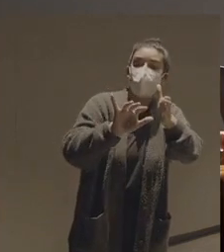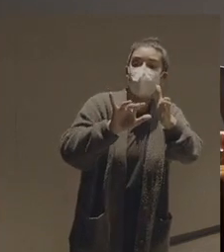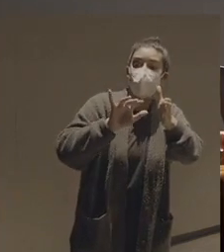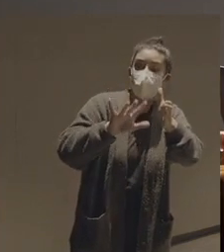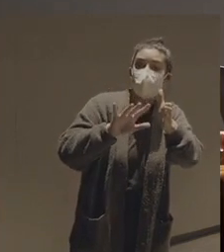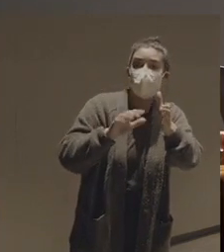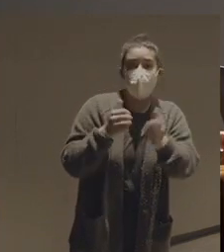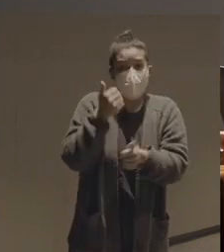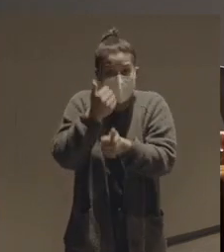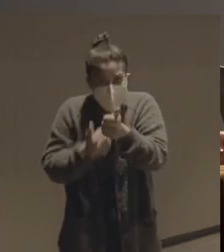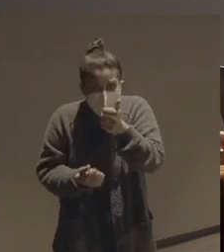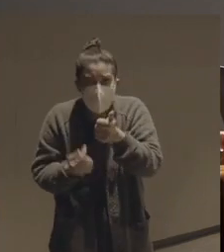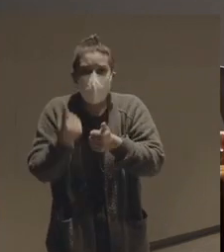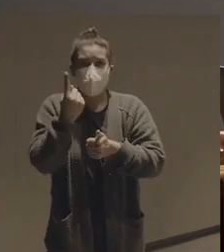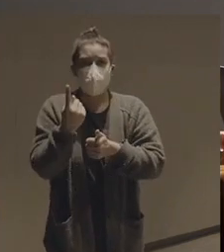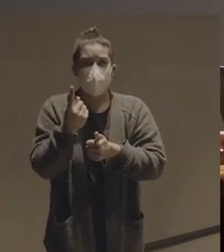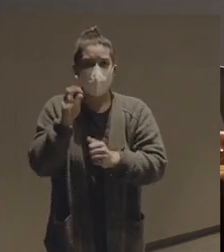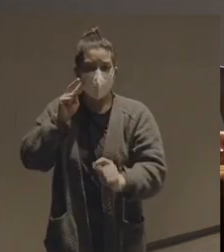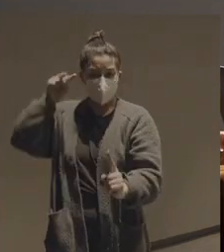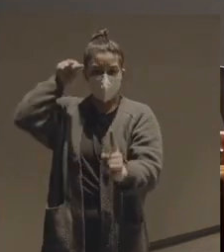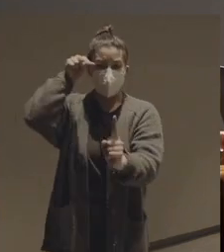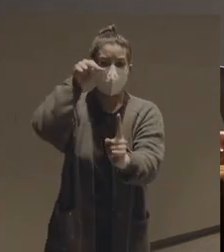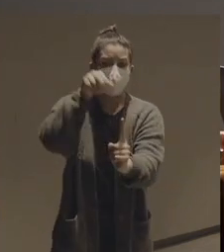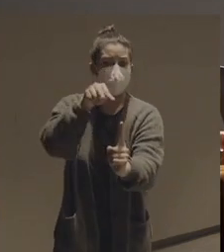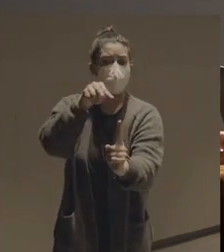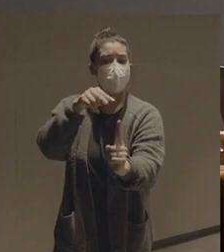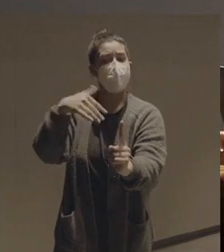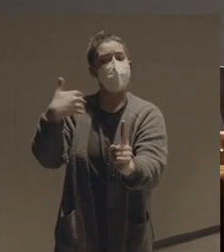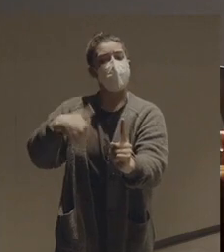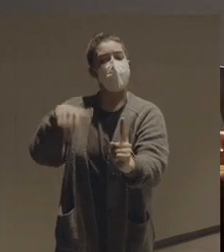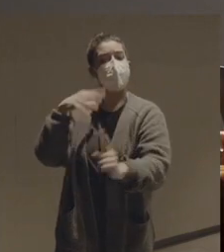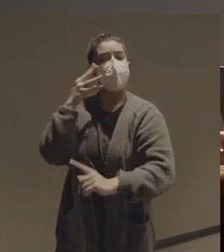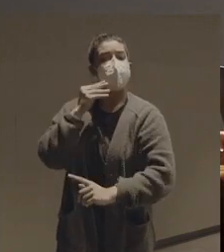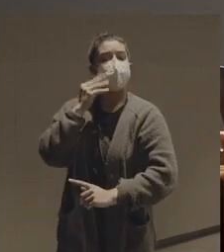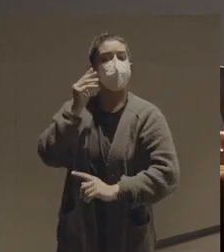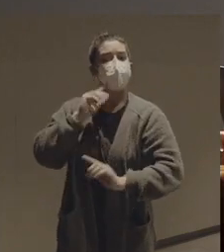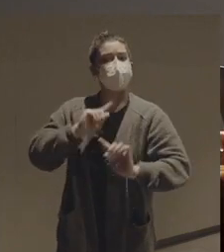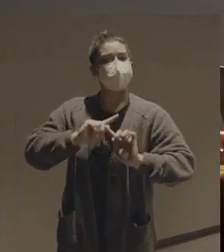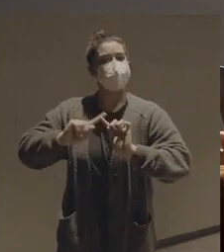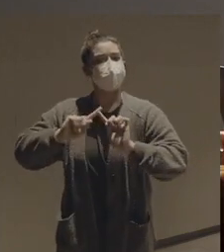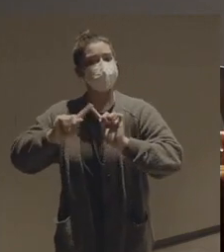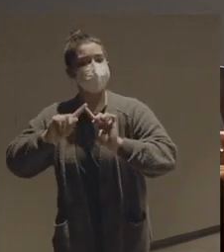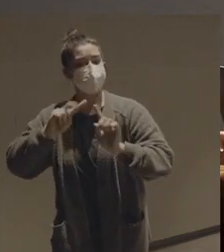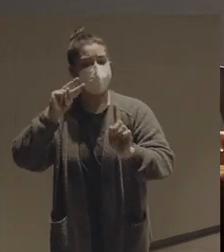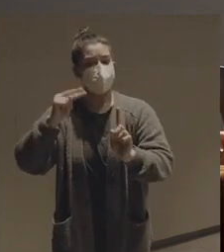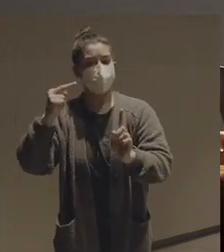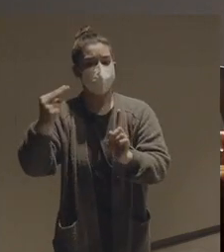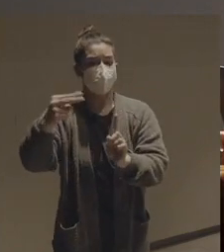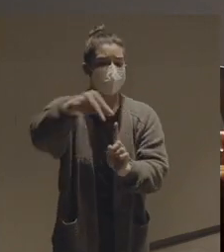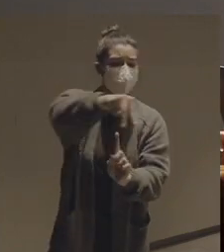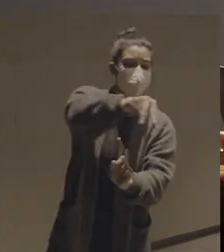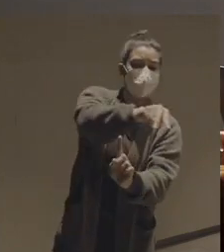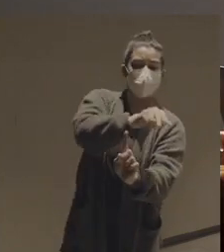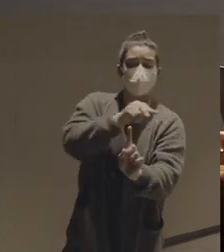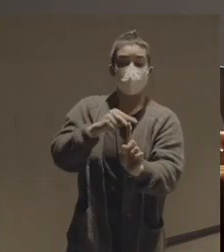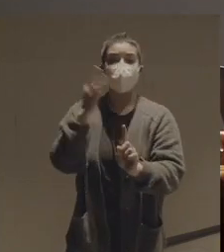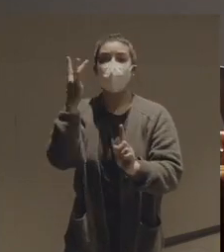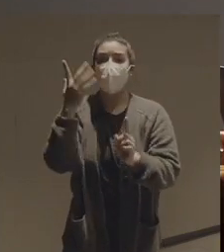were wearing, the light conditions and the time of day outside the windows at Charlotte Jackson's gallery Sorry, there was one more shout